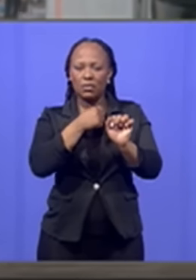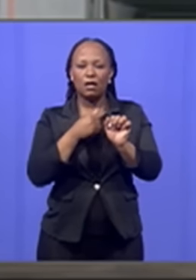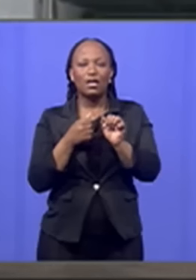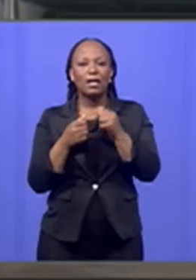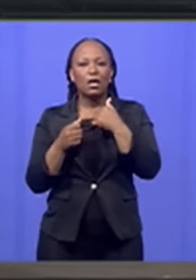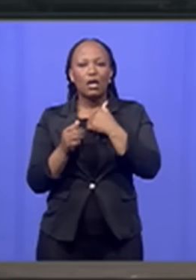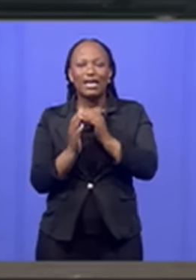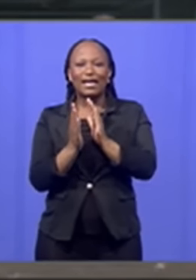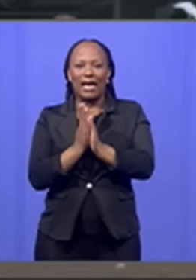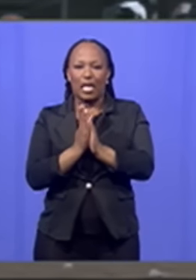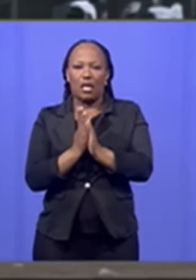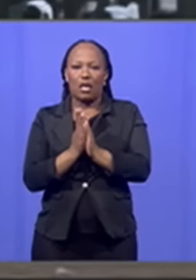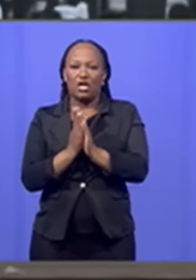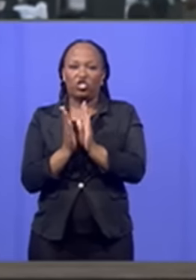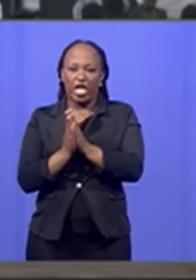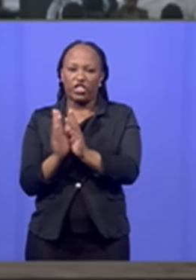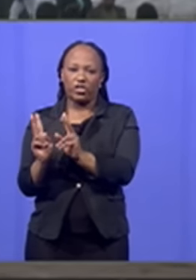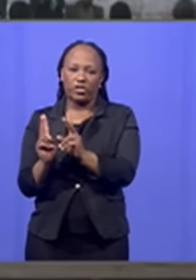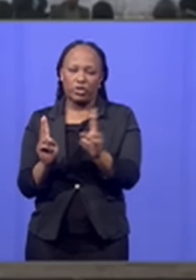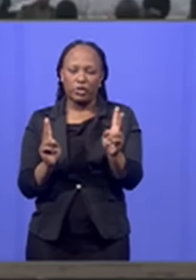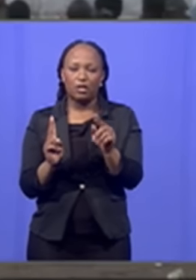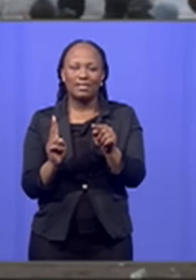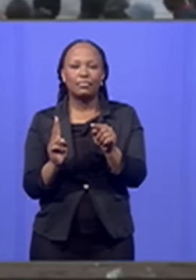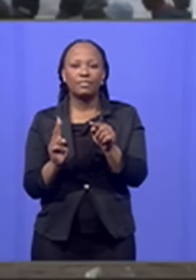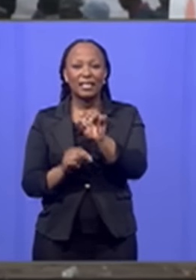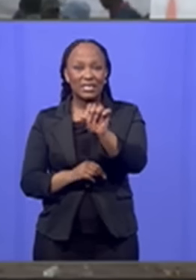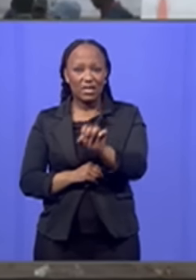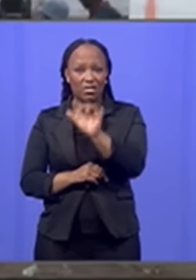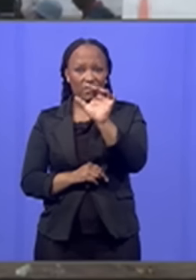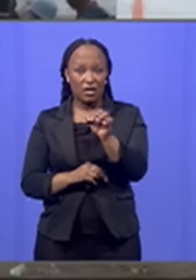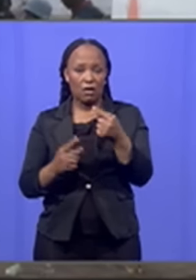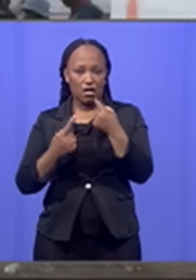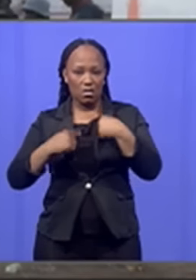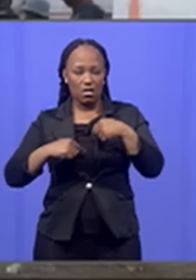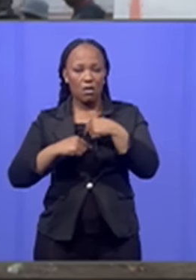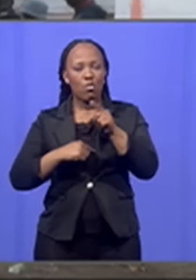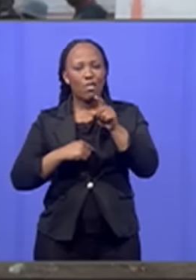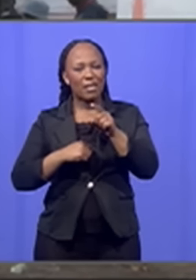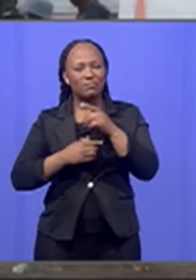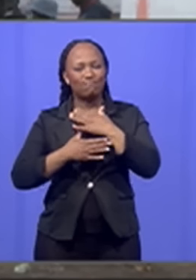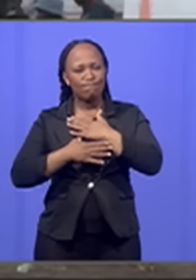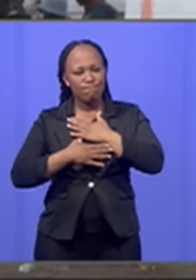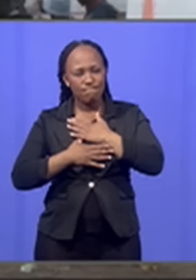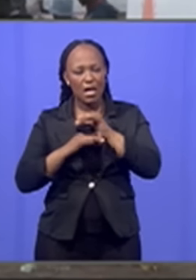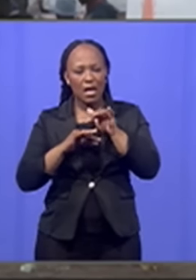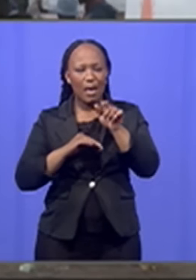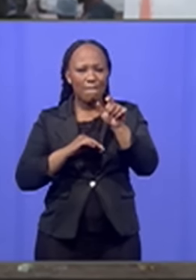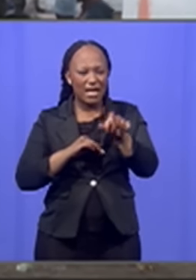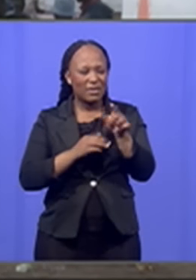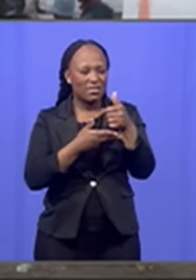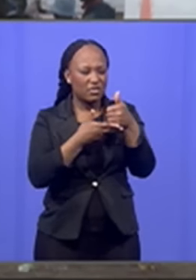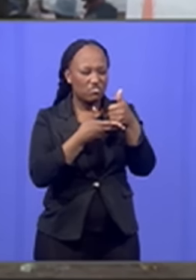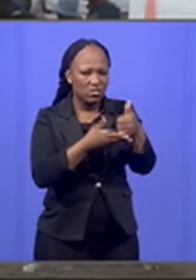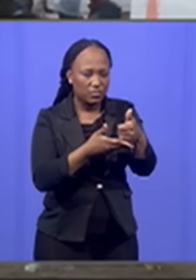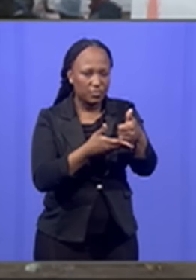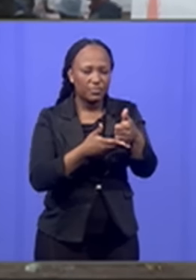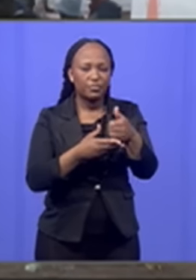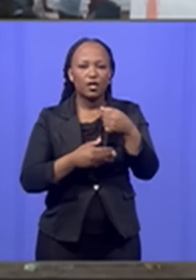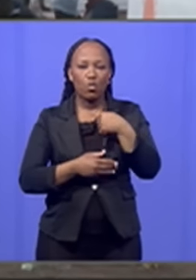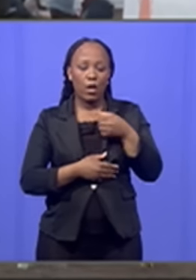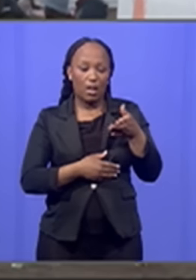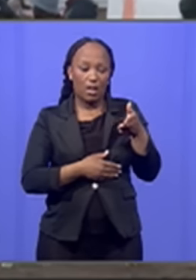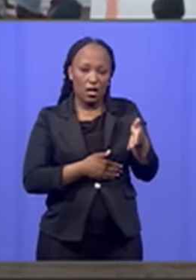dikereke re a re reng bjale ka ma-South Africa re beng le botho re thuše motho re tla ba gona mo